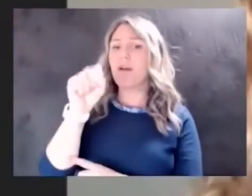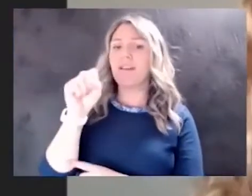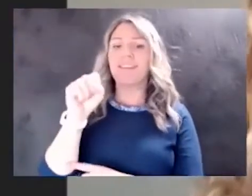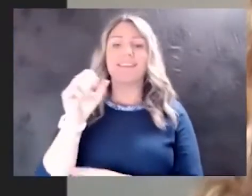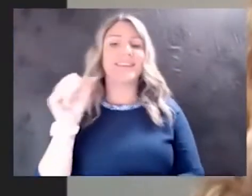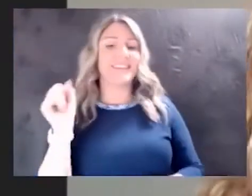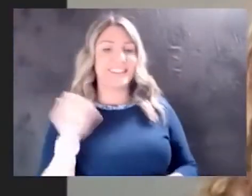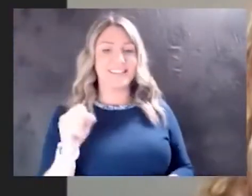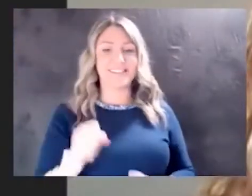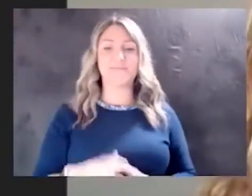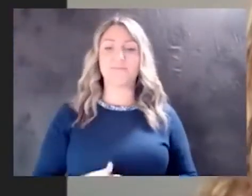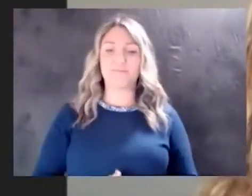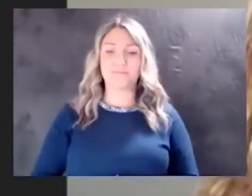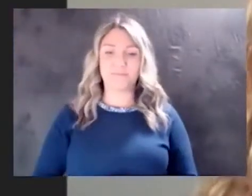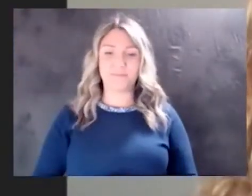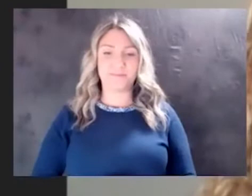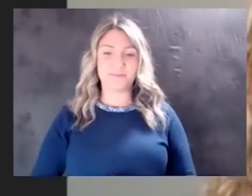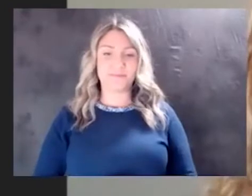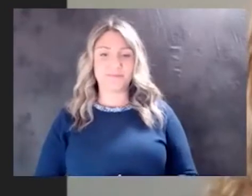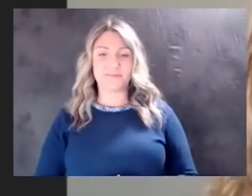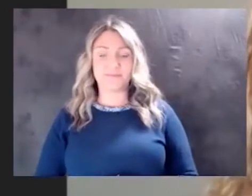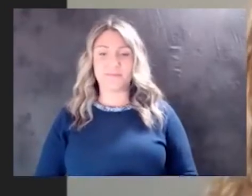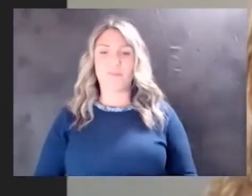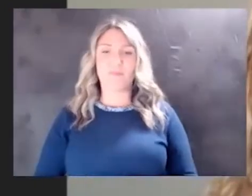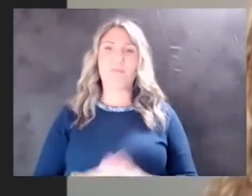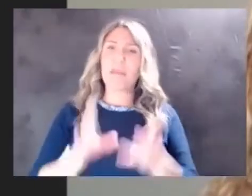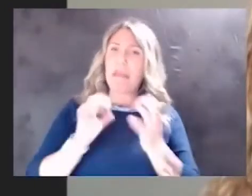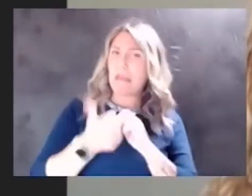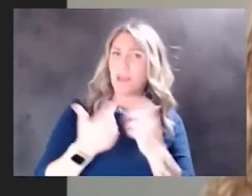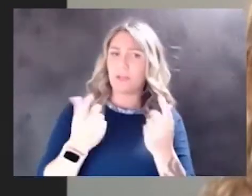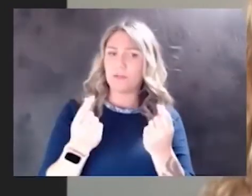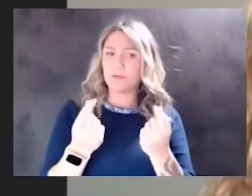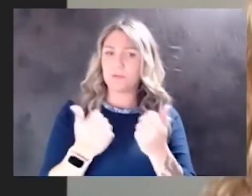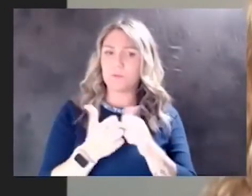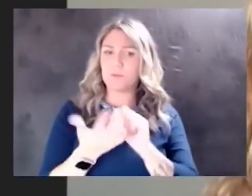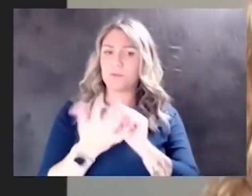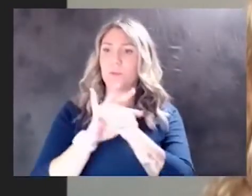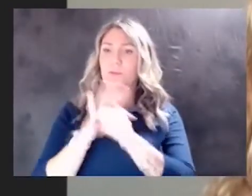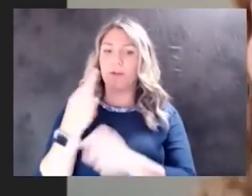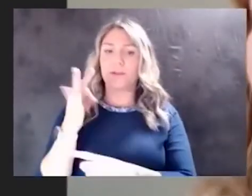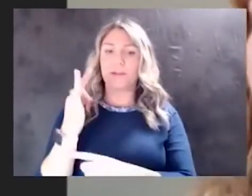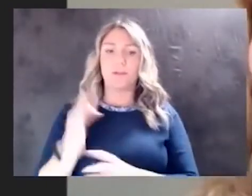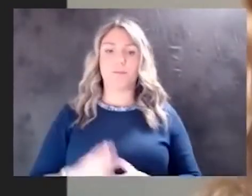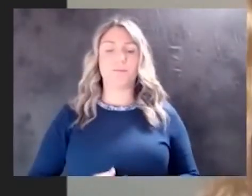Yes. And how did they do with the COVID-19?